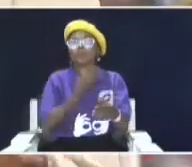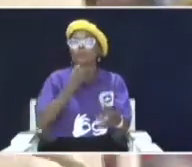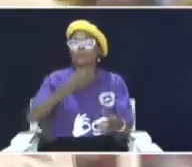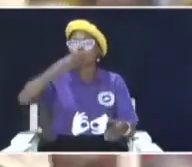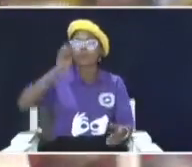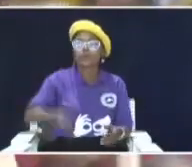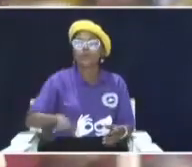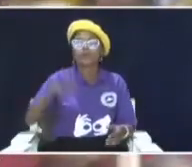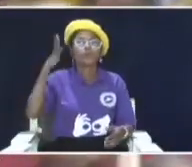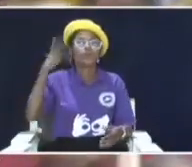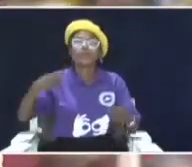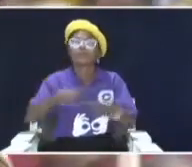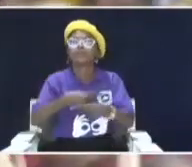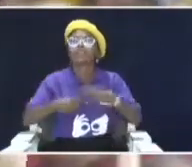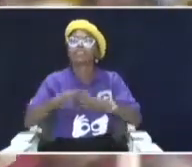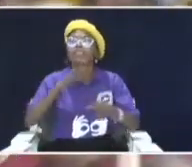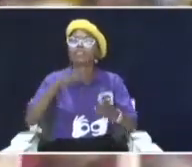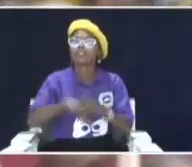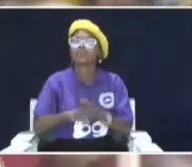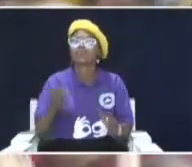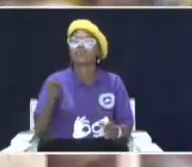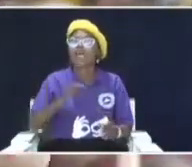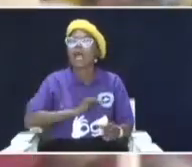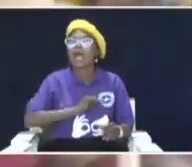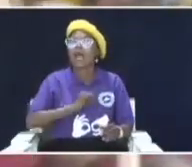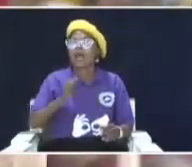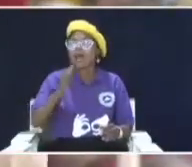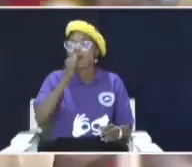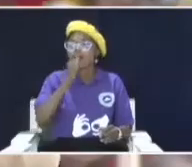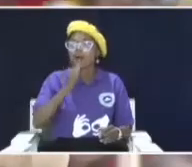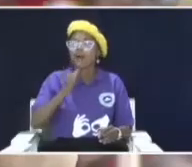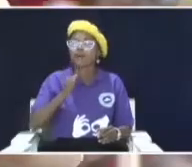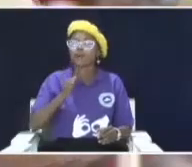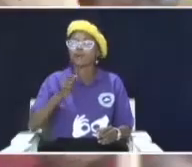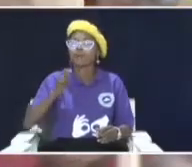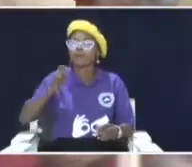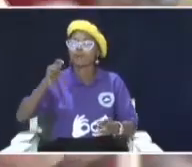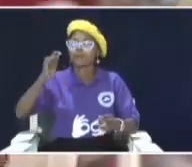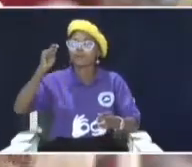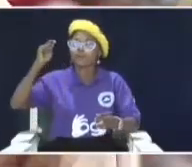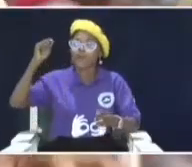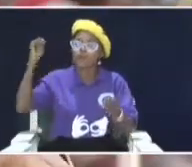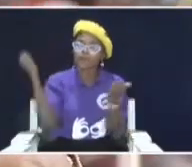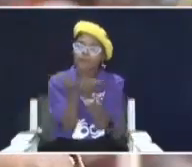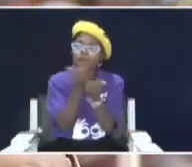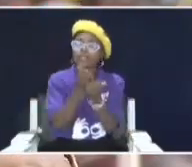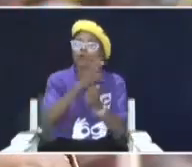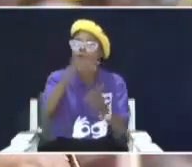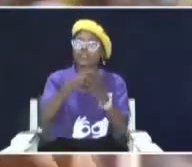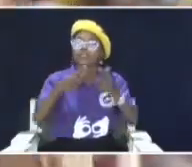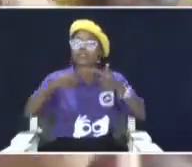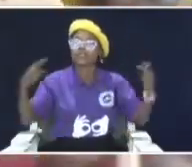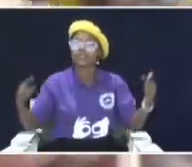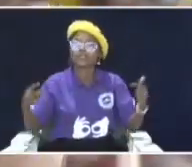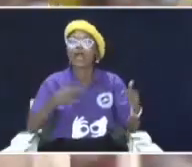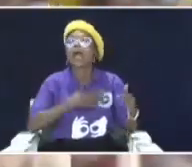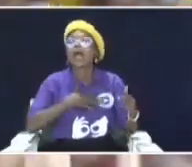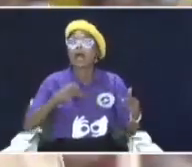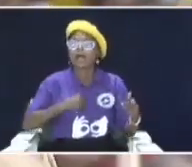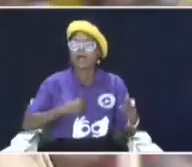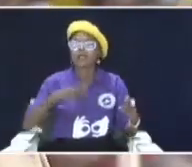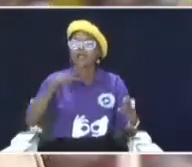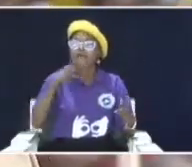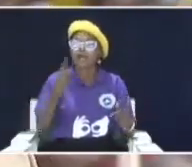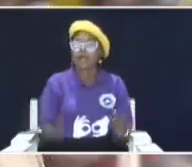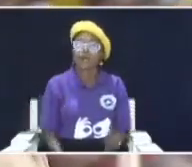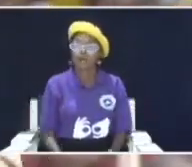afflicted again. And I will beat down his foes. I will fight his enemies. And I will plague